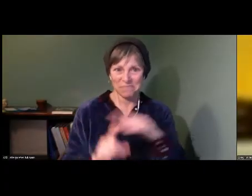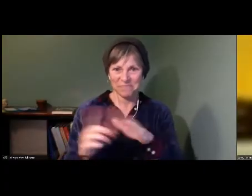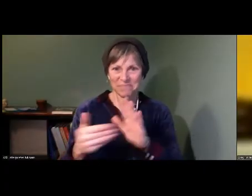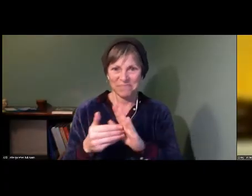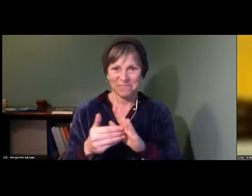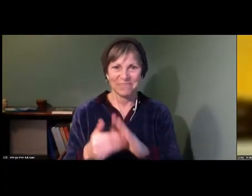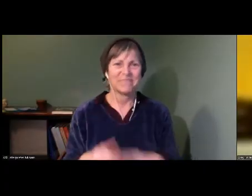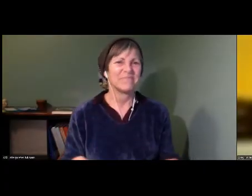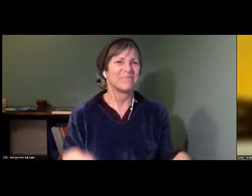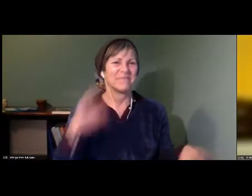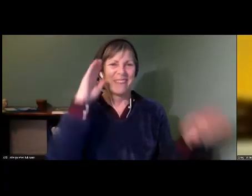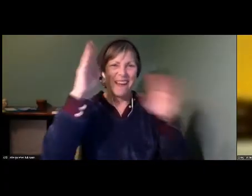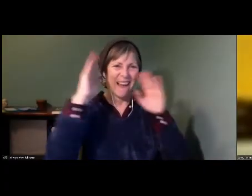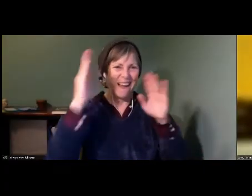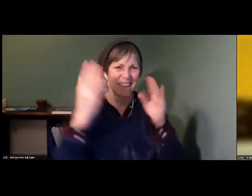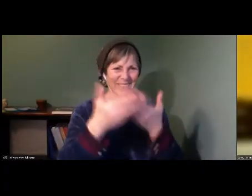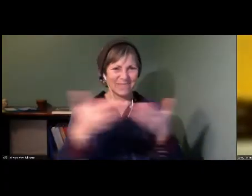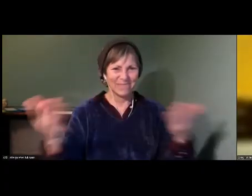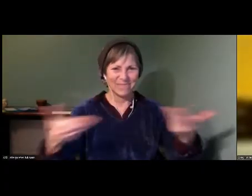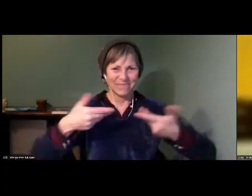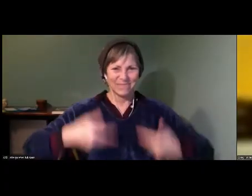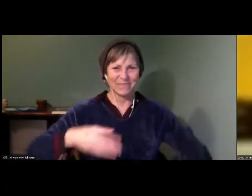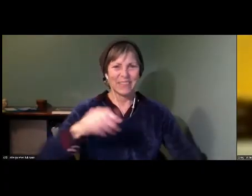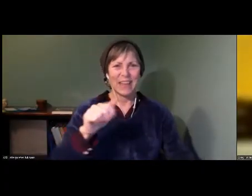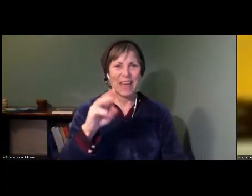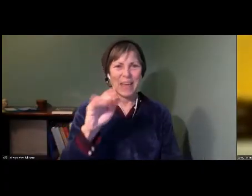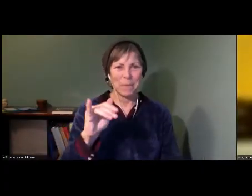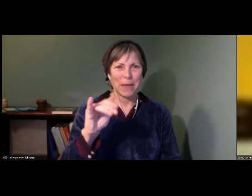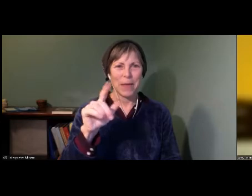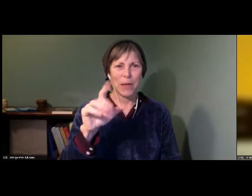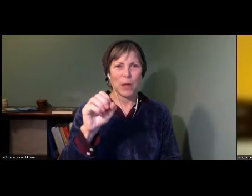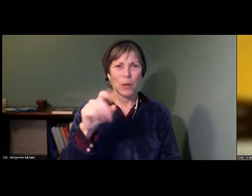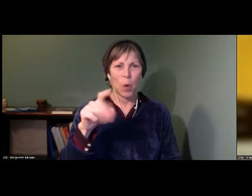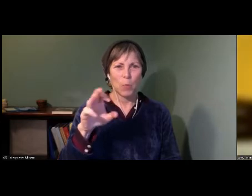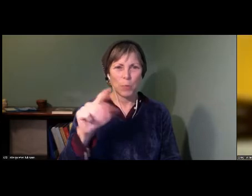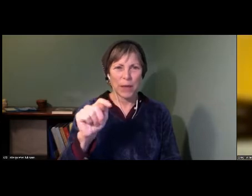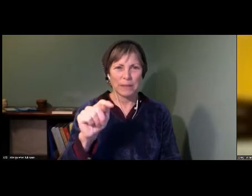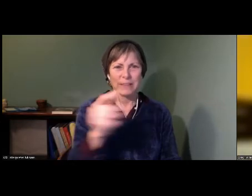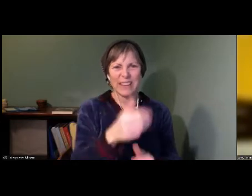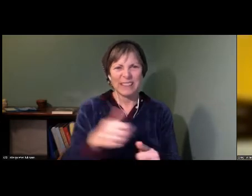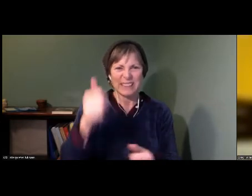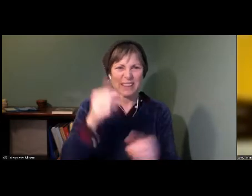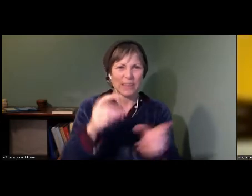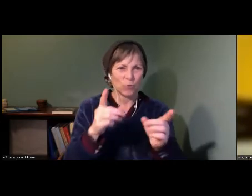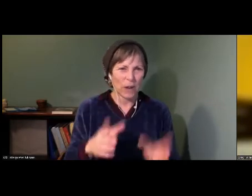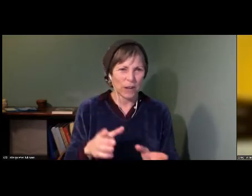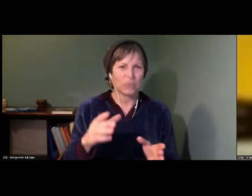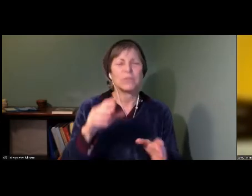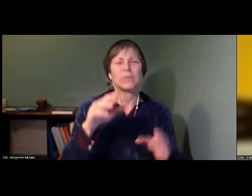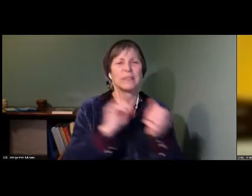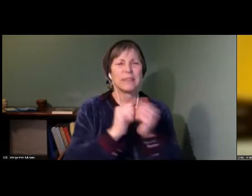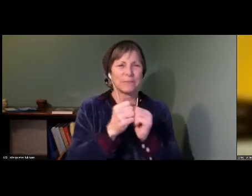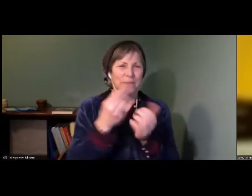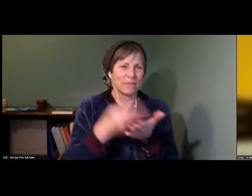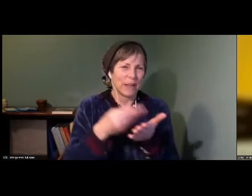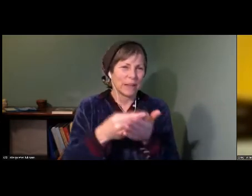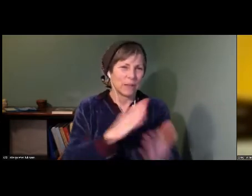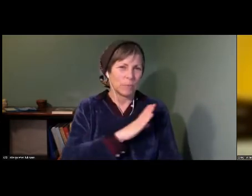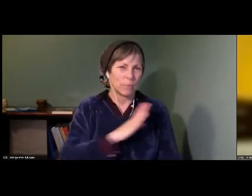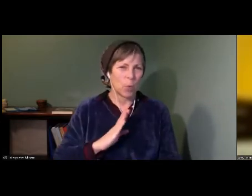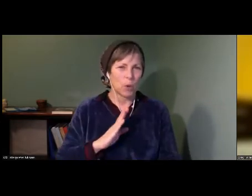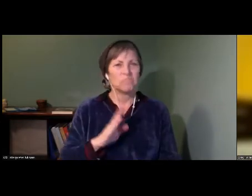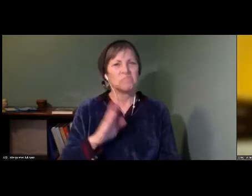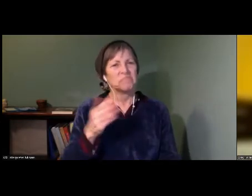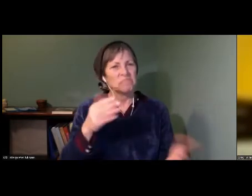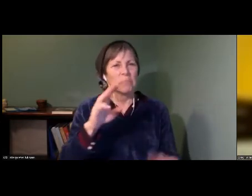evening everyone. I am Amy Lopress. I'm the Executive Director of the Campaign Finance Board. I am a middle-aged woman.